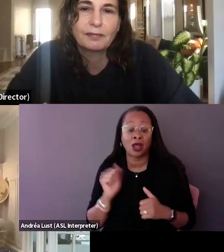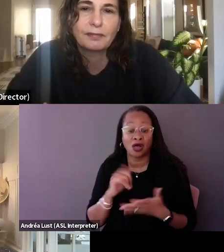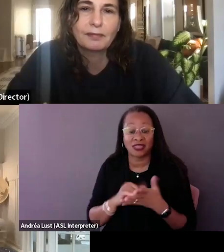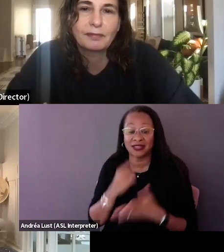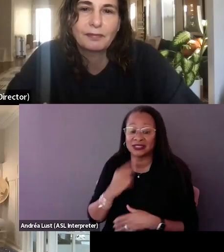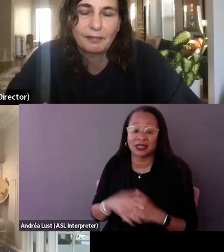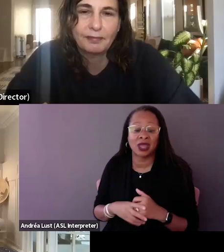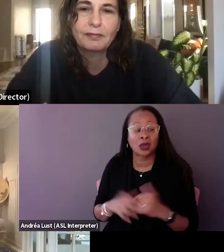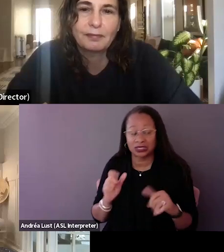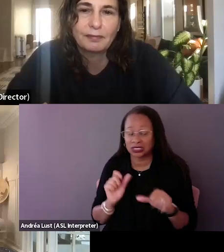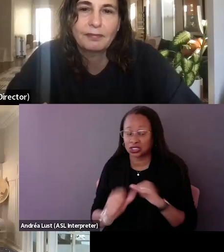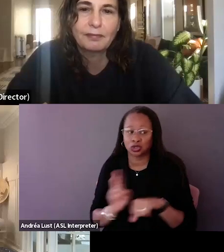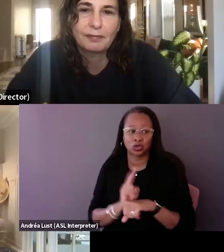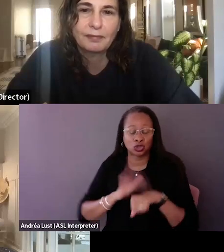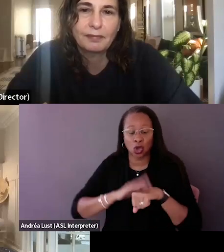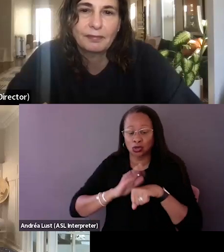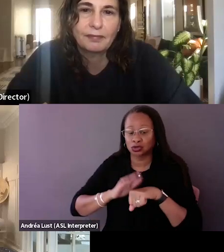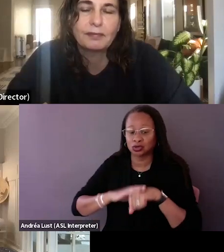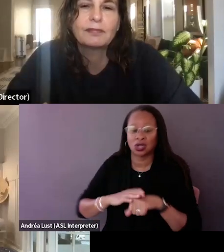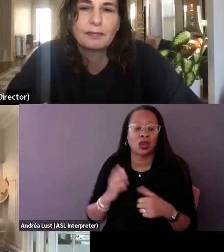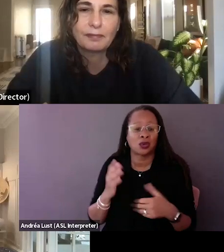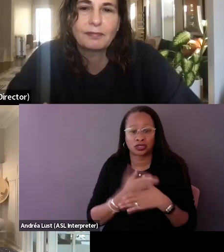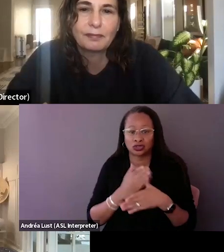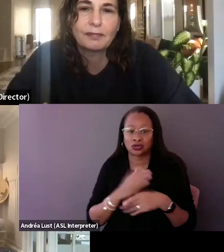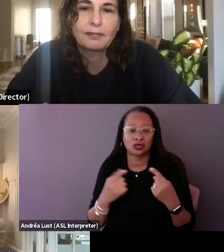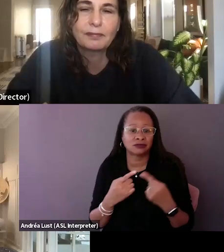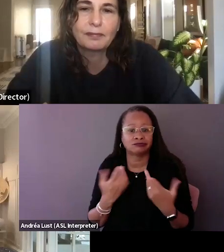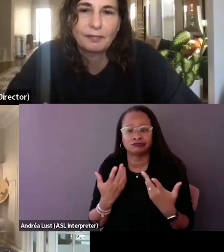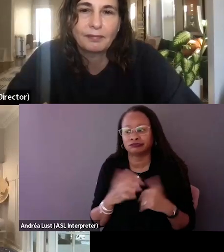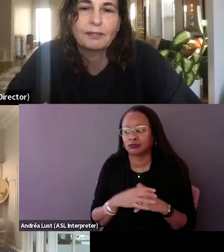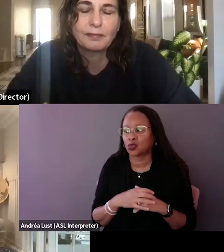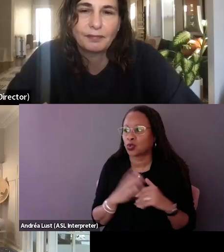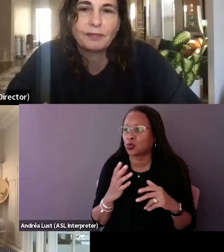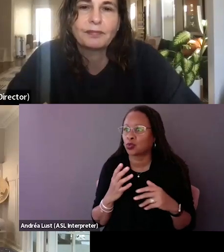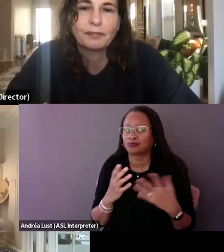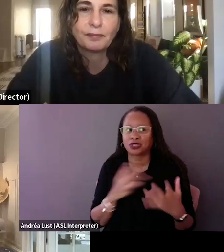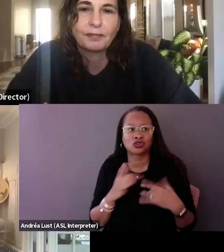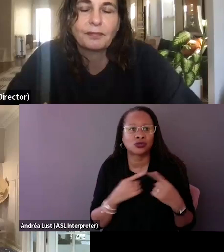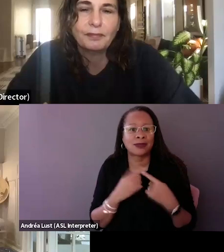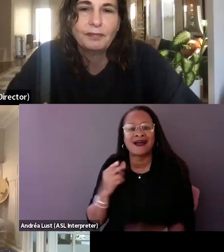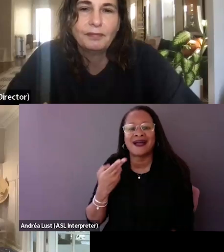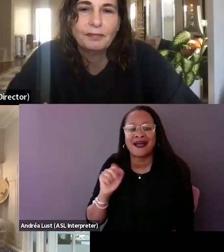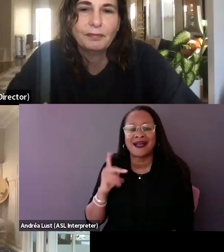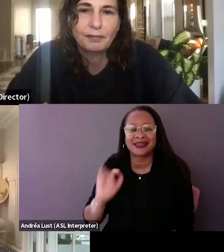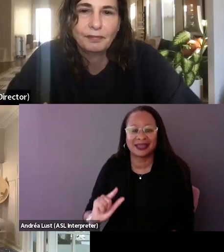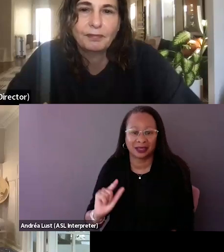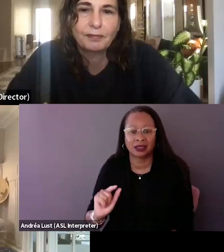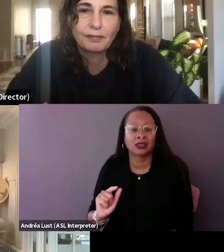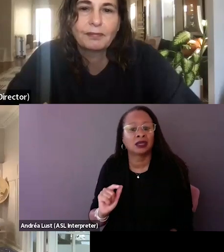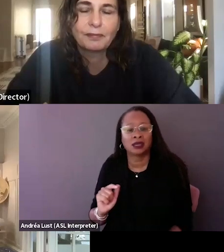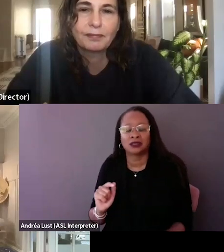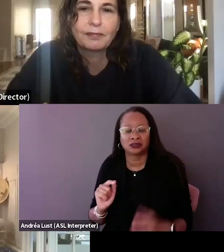take precautions. We are worried about hacking and, because the cyber threat and whatnot. So we do take our